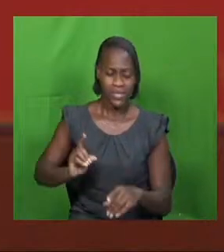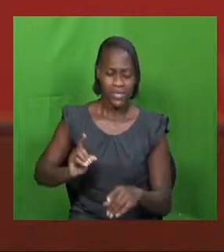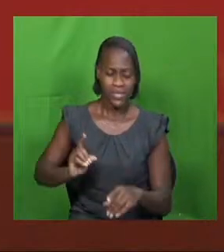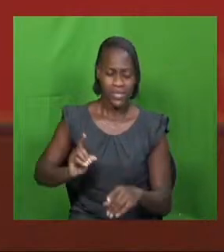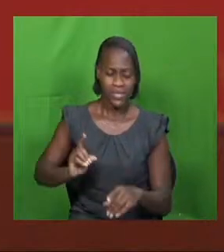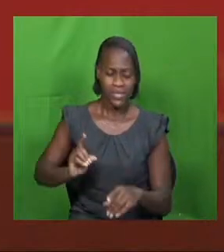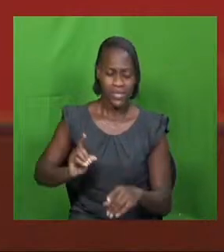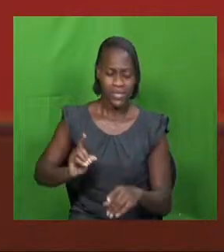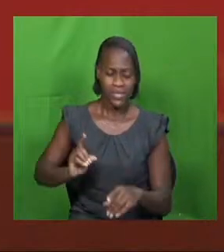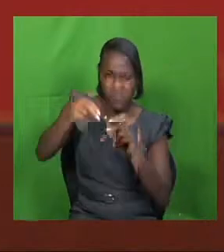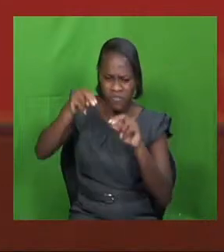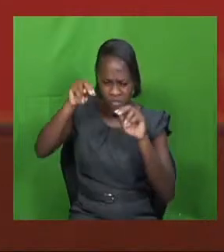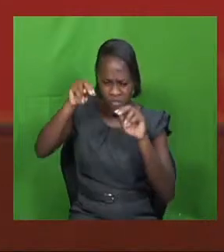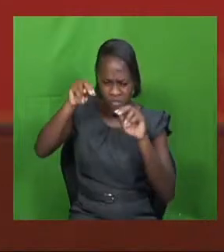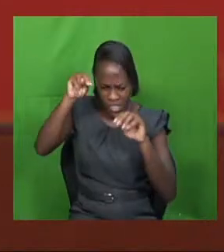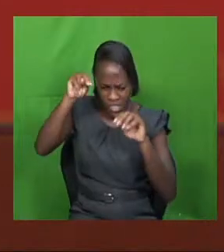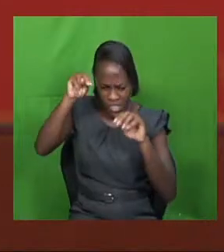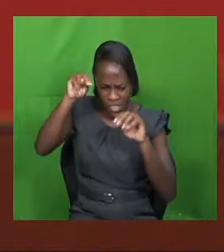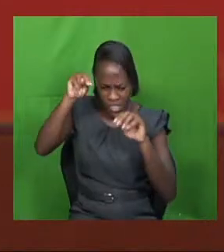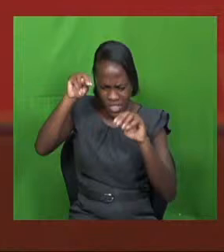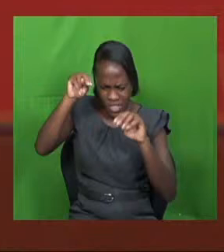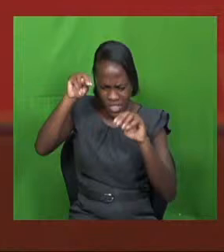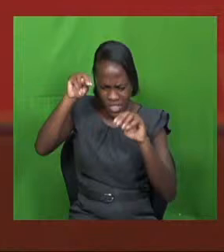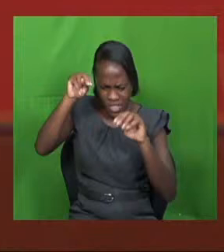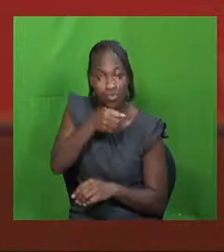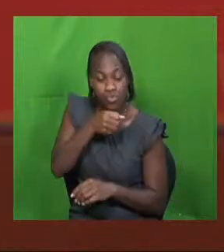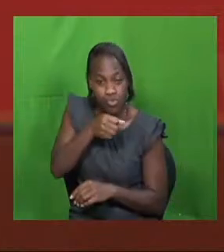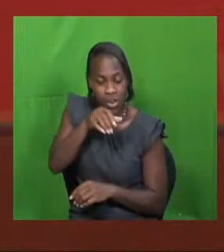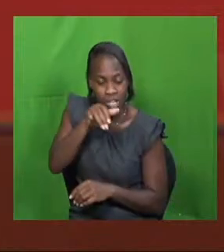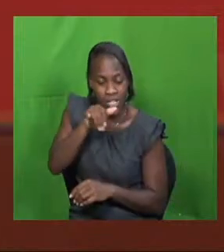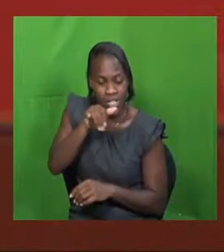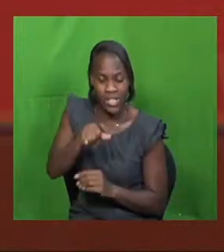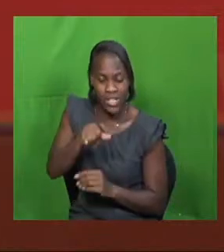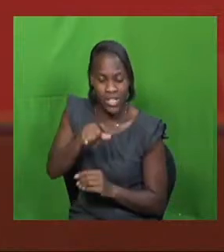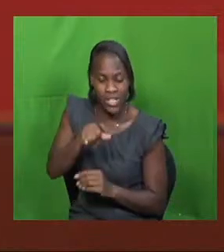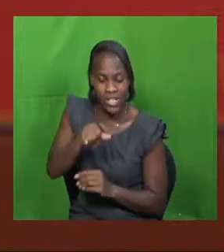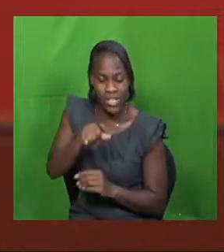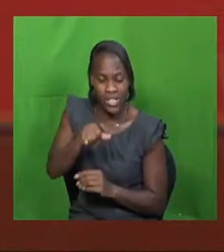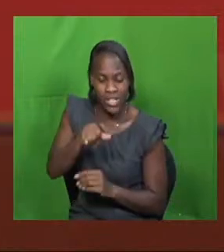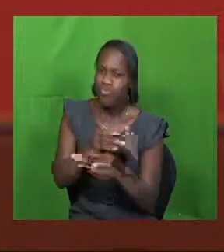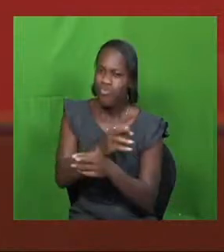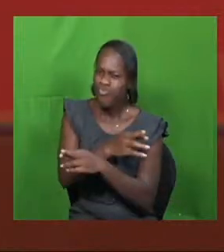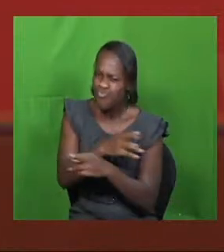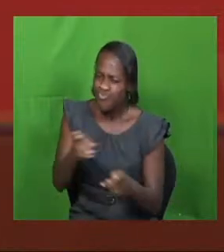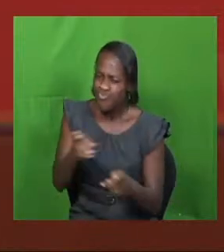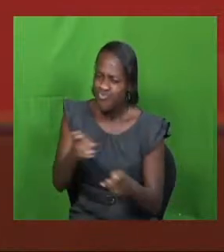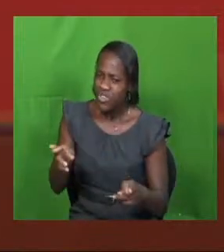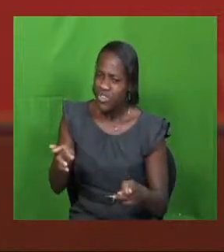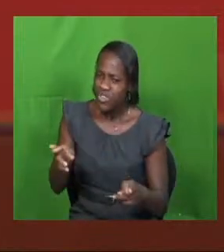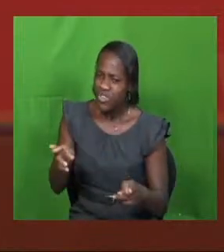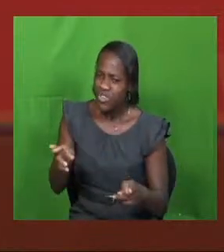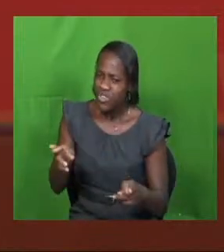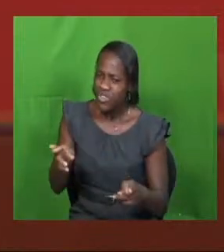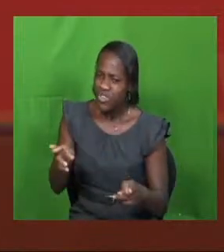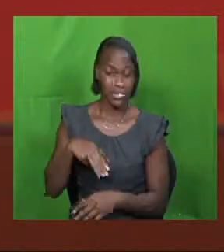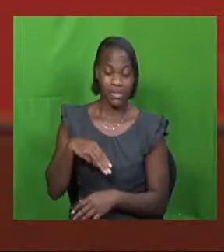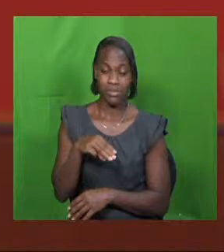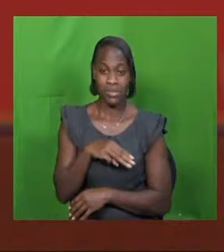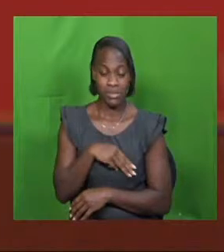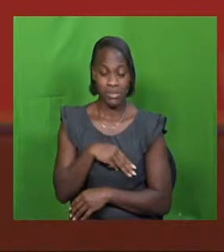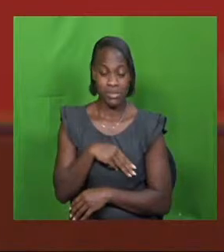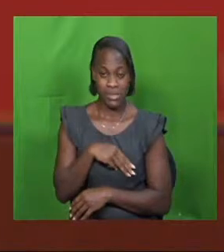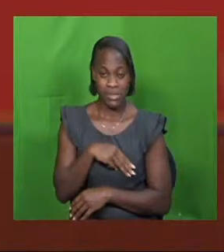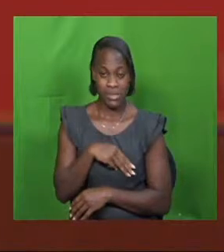should be able to follow up to make sure that these copies are made available to members. Because it's a